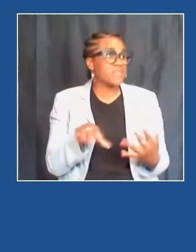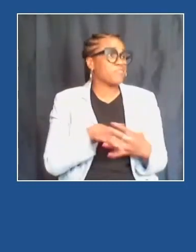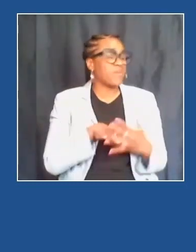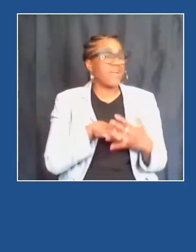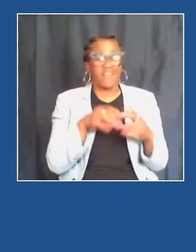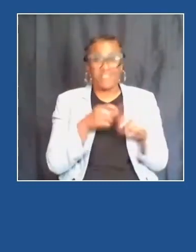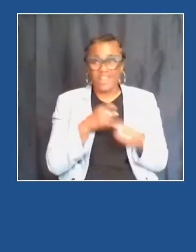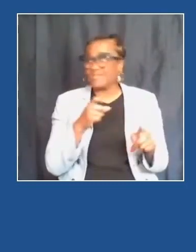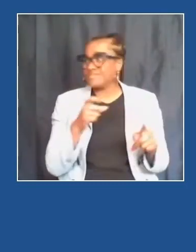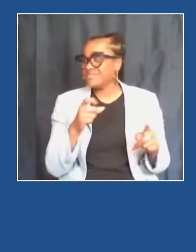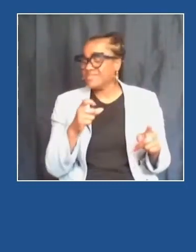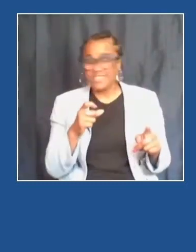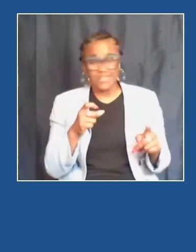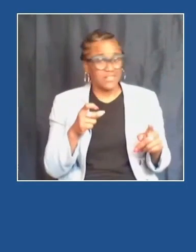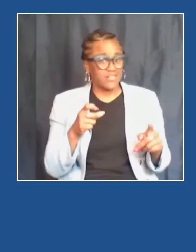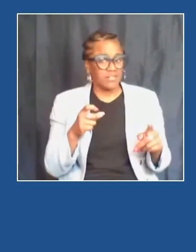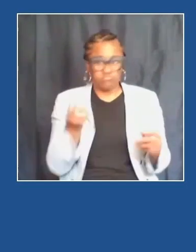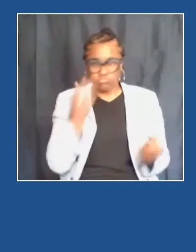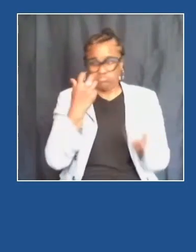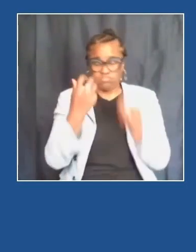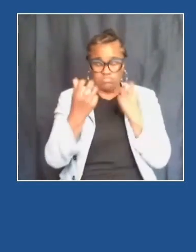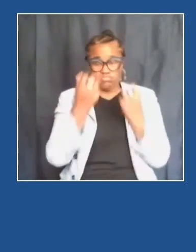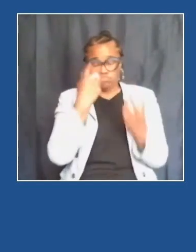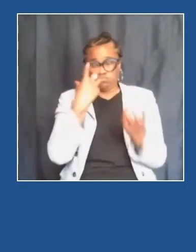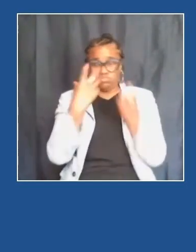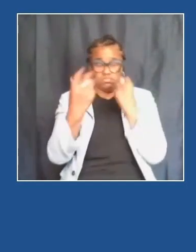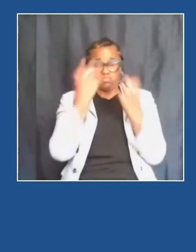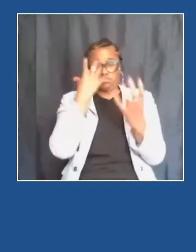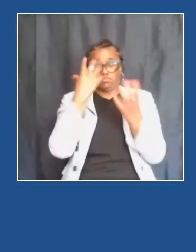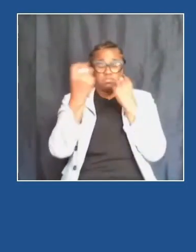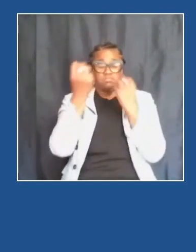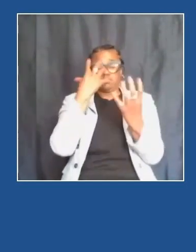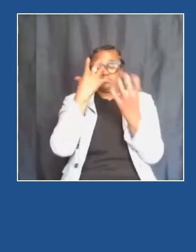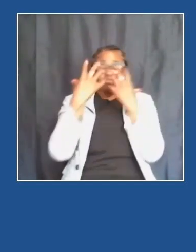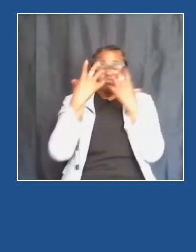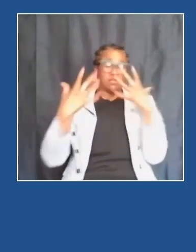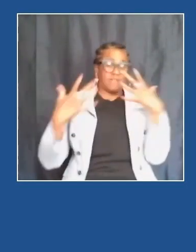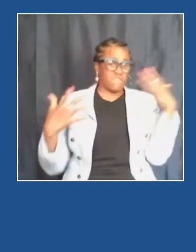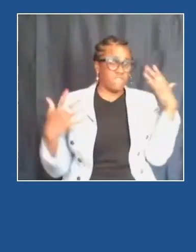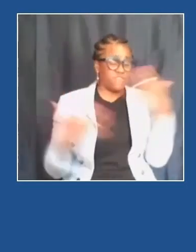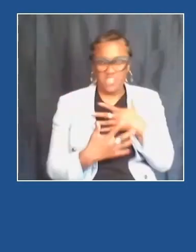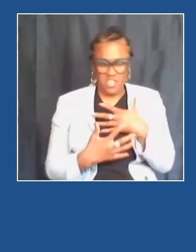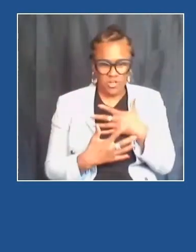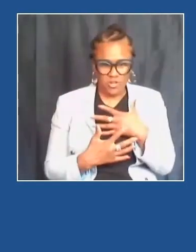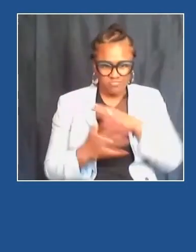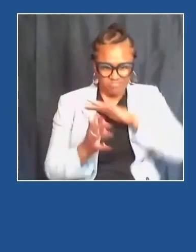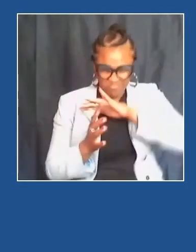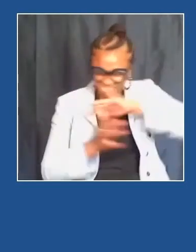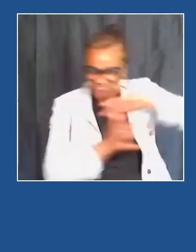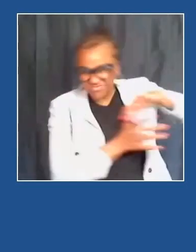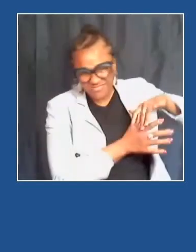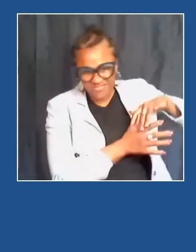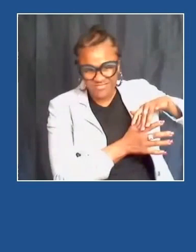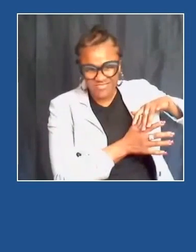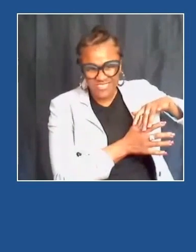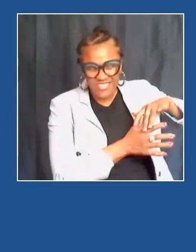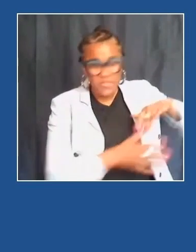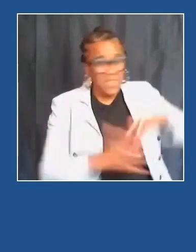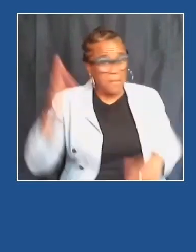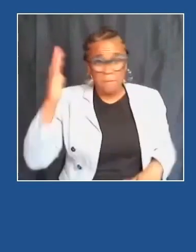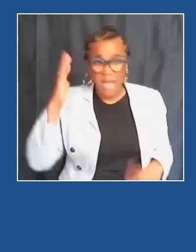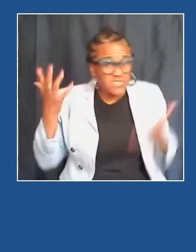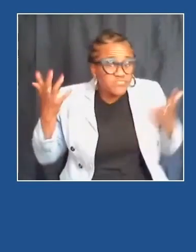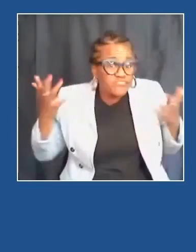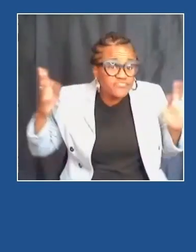from bombardment of fear. The past has already